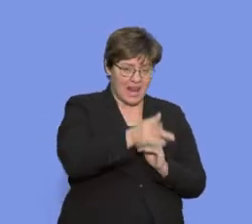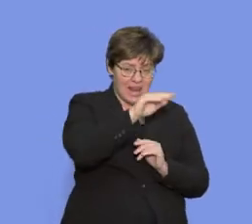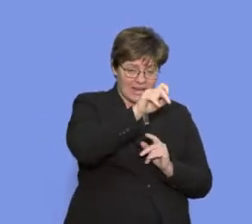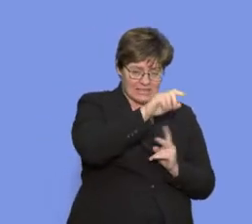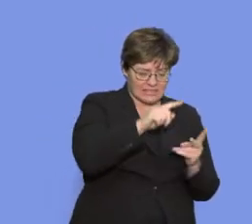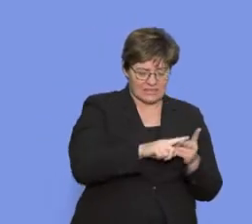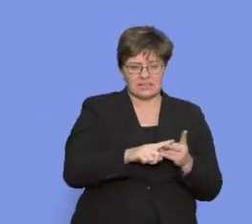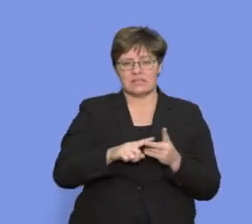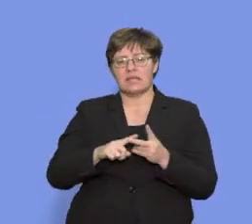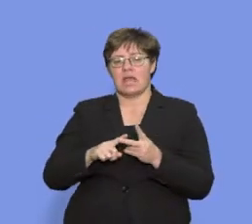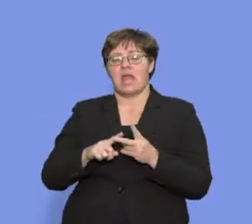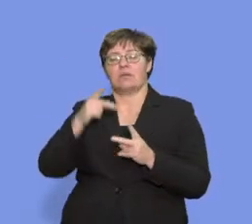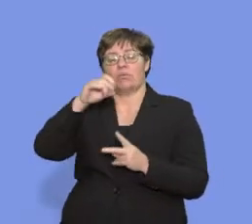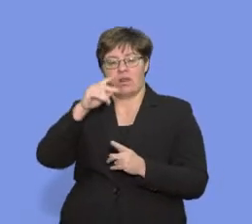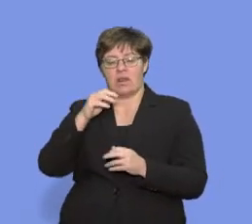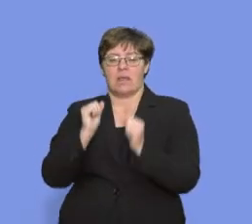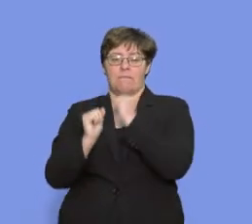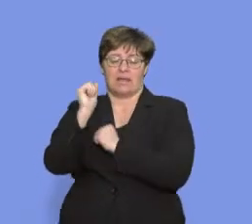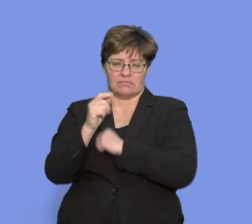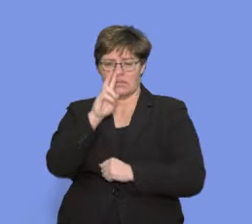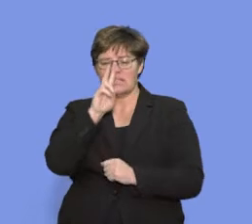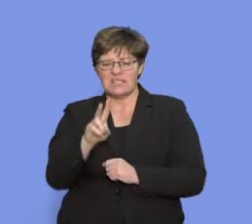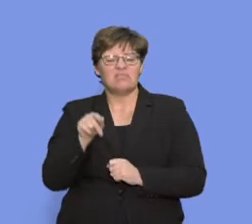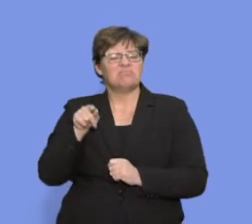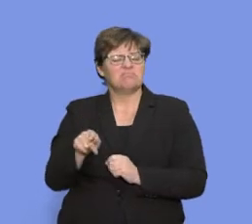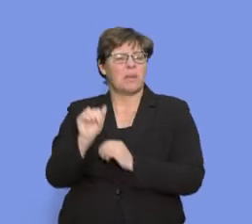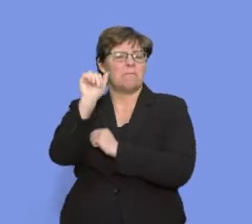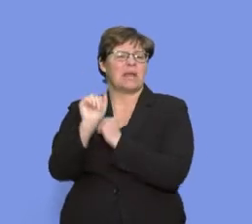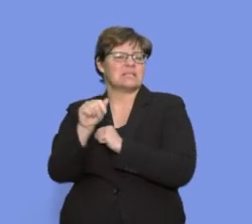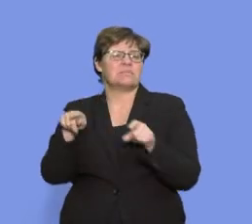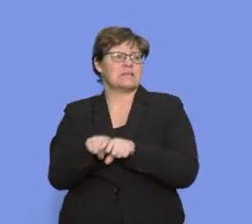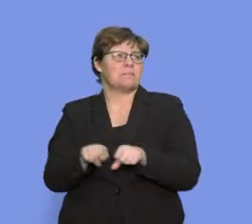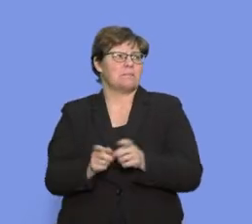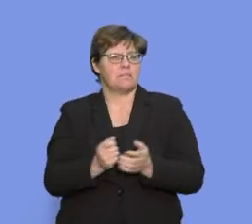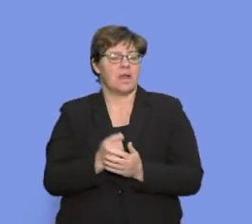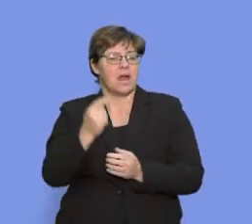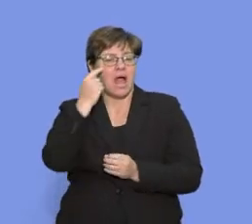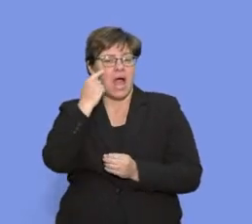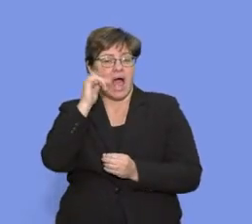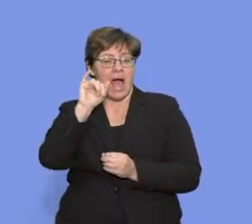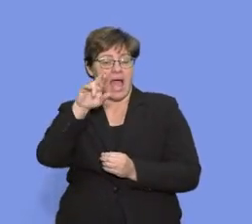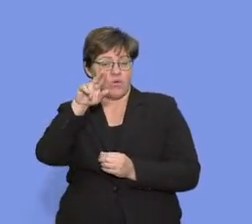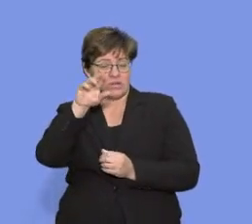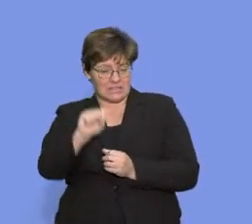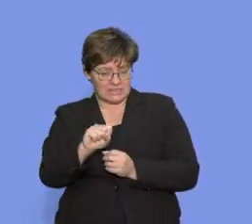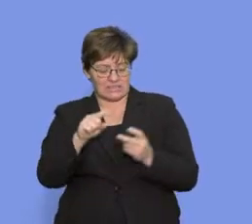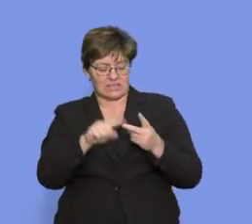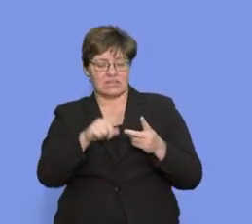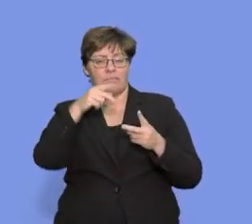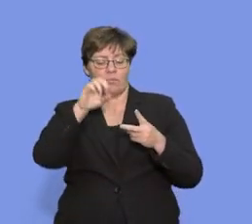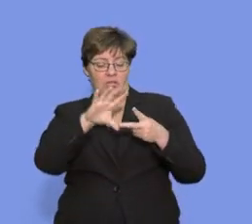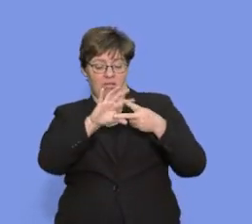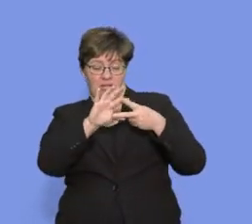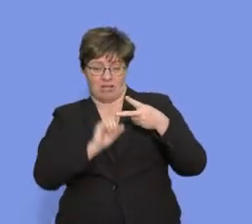lens and the pupillary mechanism. Think of the pupillary mechanism as the iris and